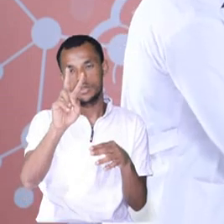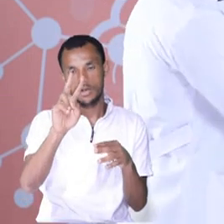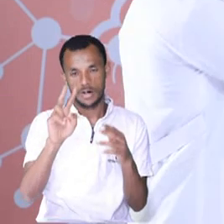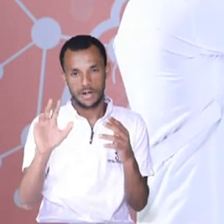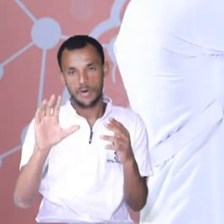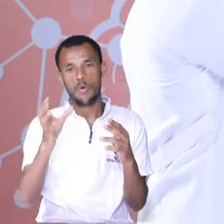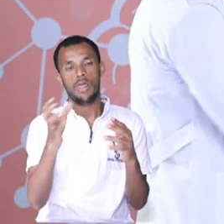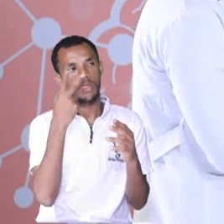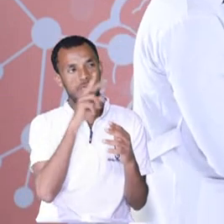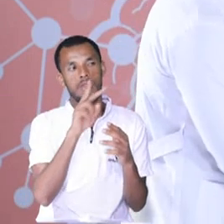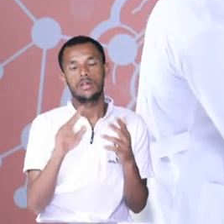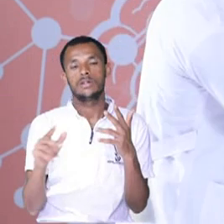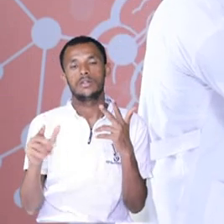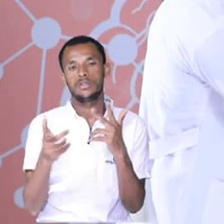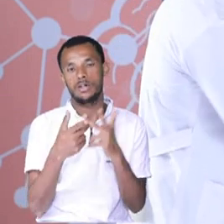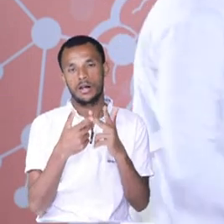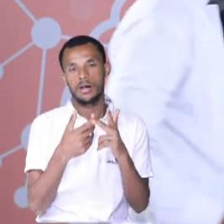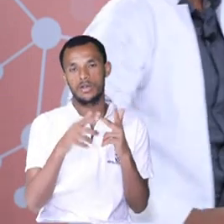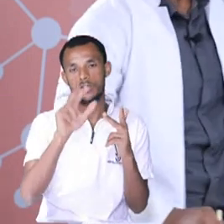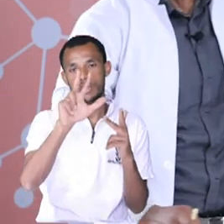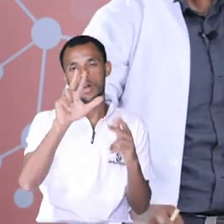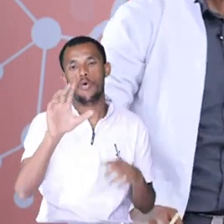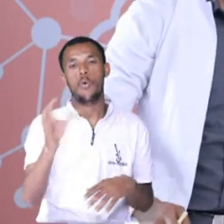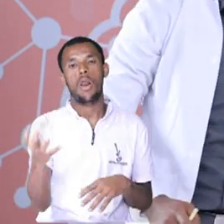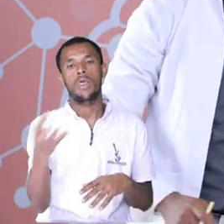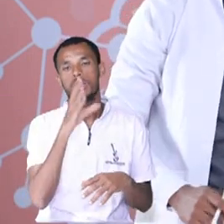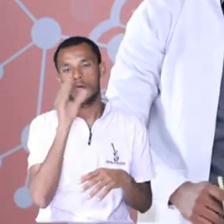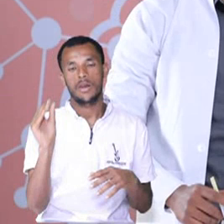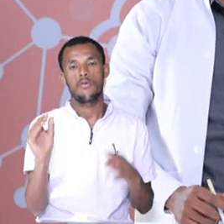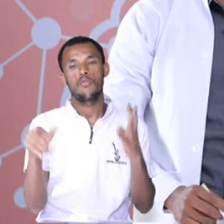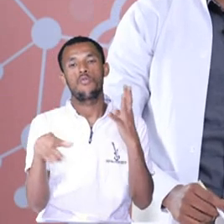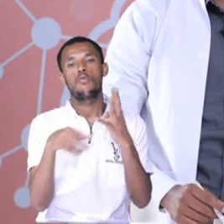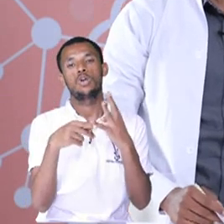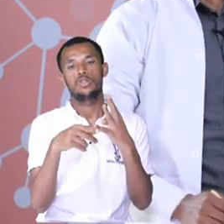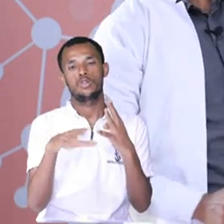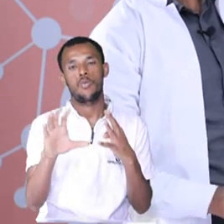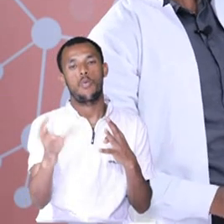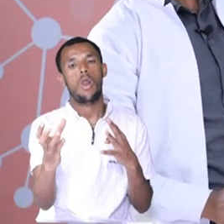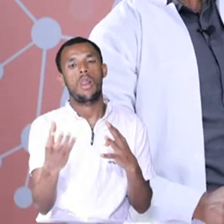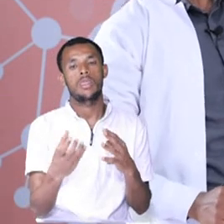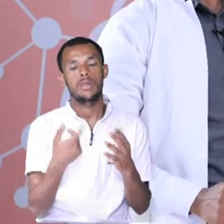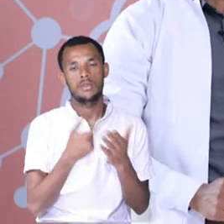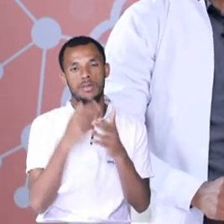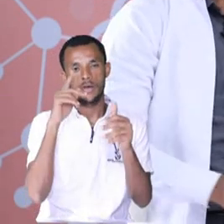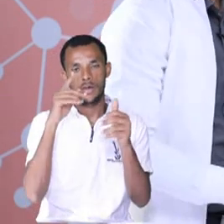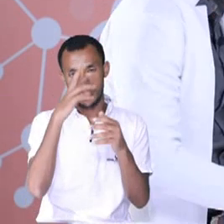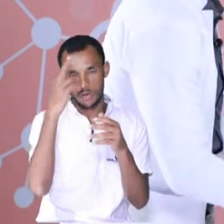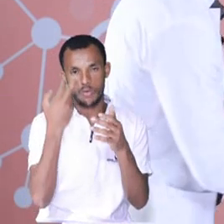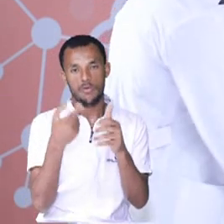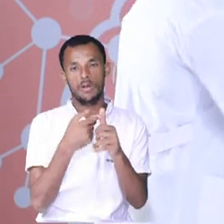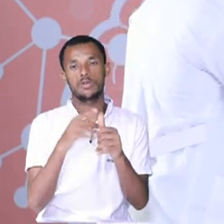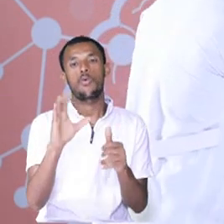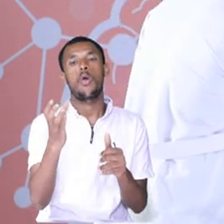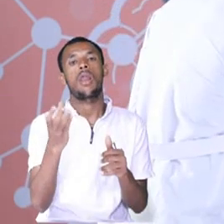quadrant, and the third one, third quadrant, and fourth quadrant. In the case of first quadrant, as